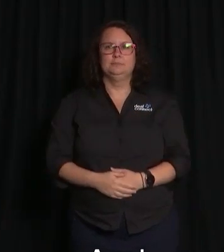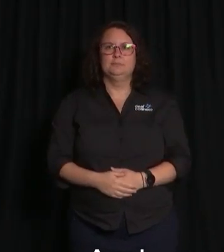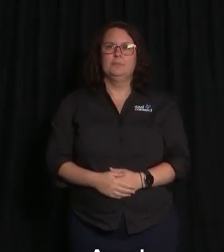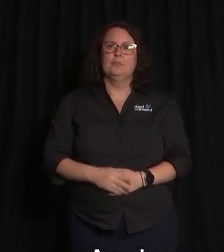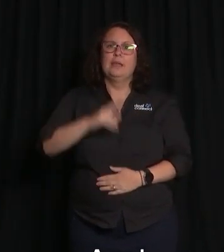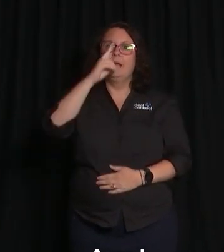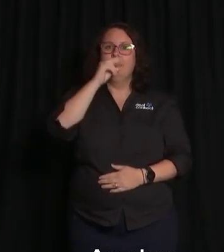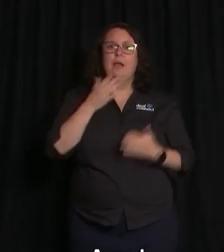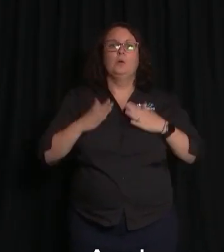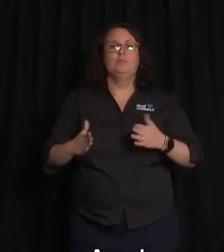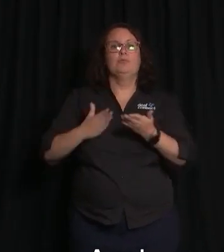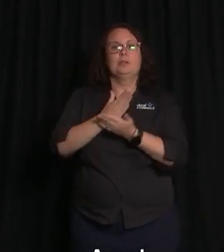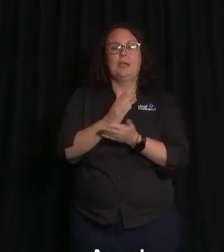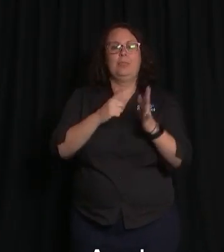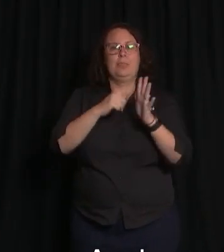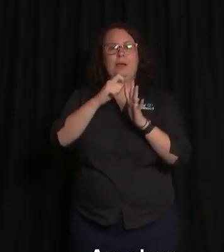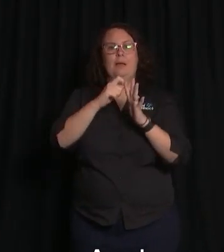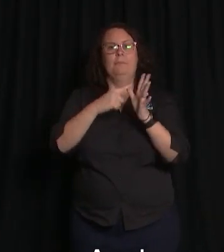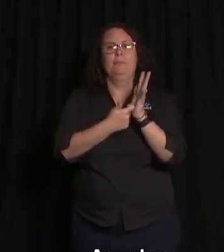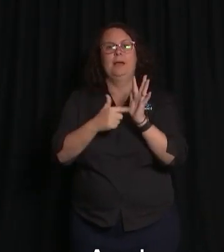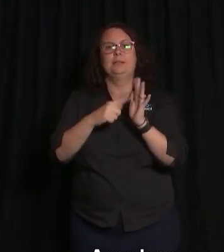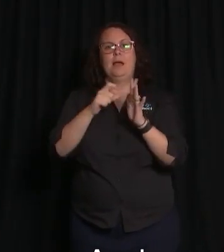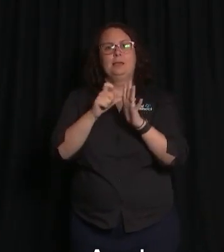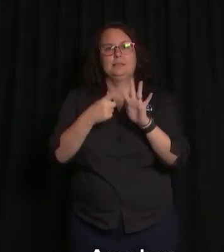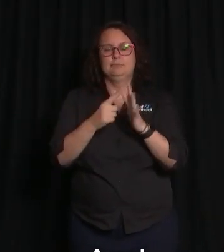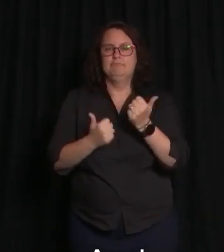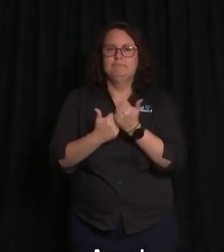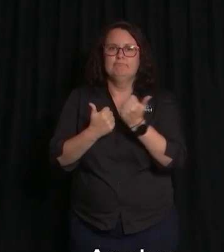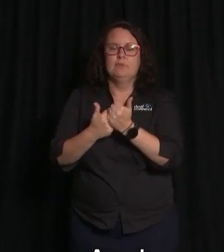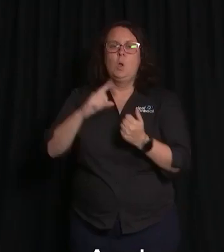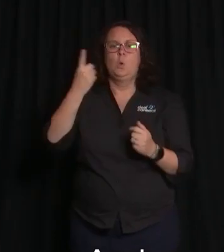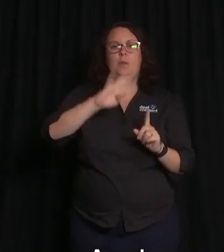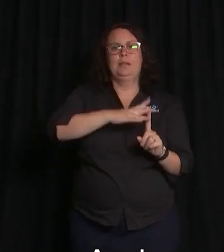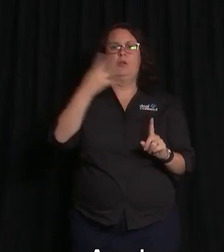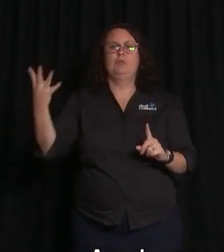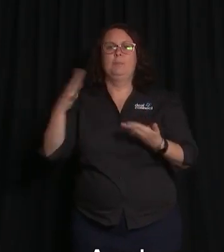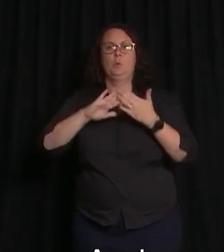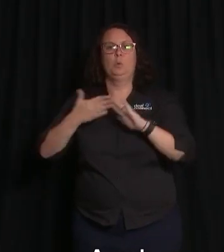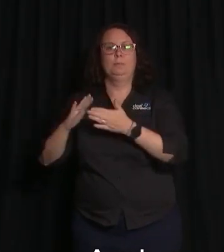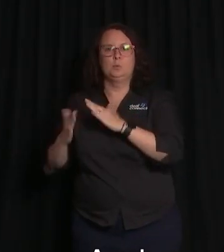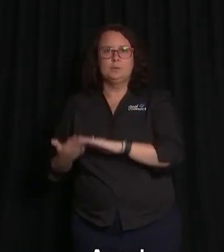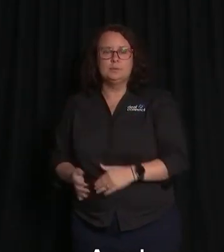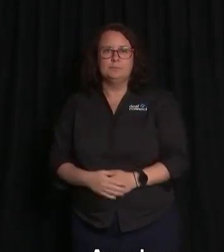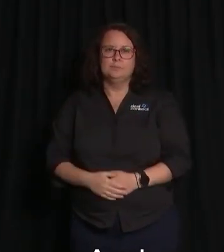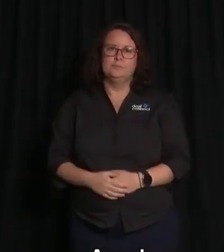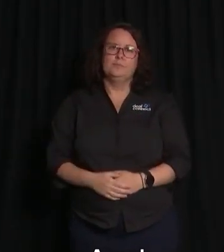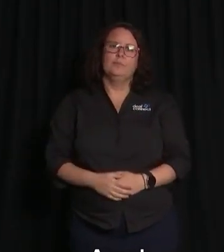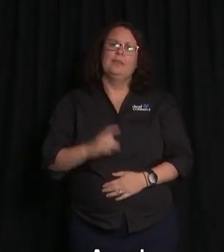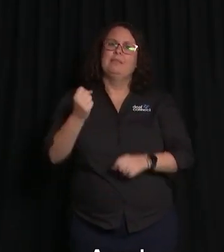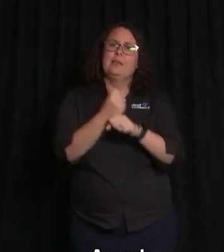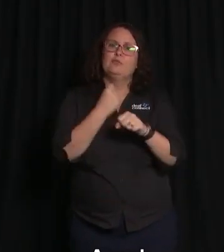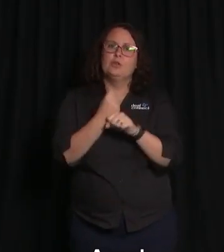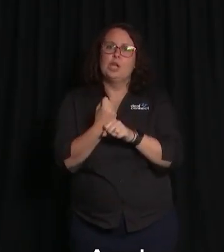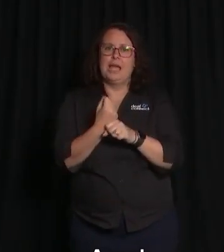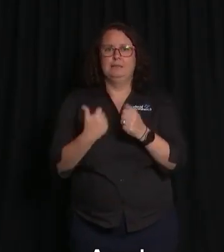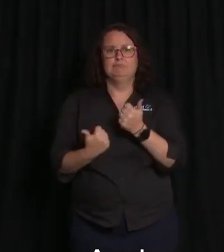apartheid, he worked tirelessly defending the rights of our most vulnerable members of our rainbow community. That work created the backdrop for his contributions